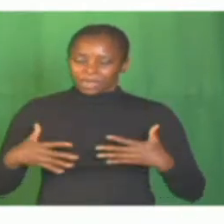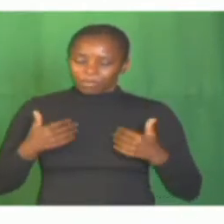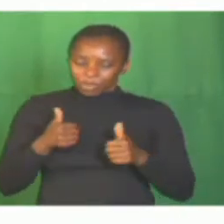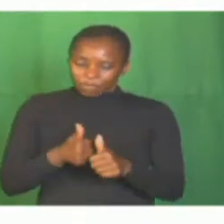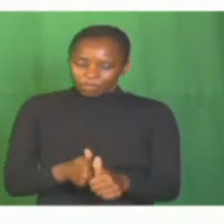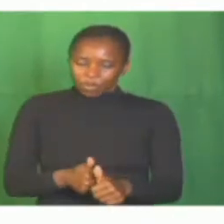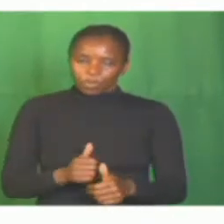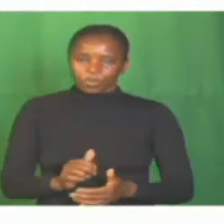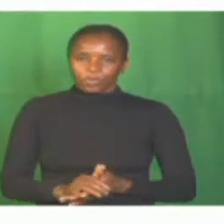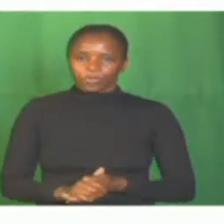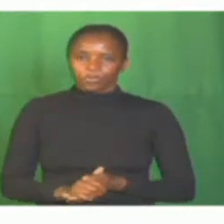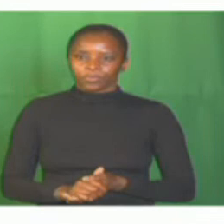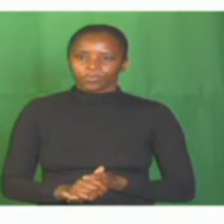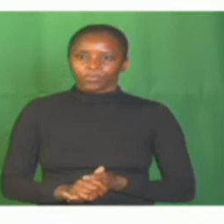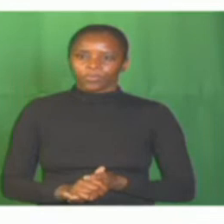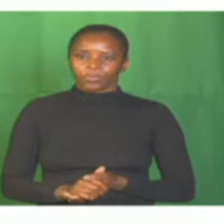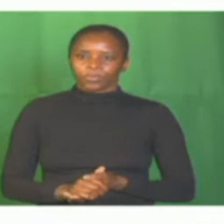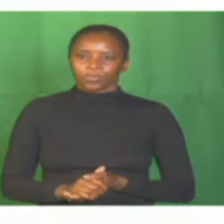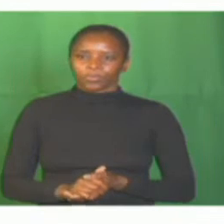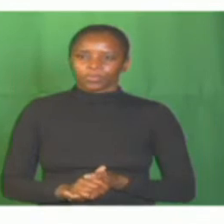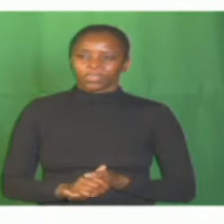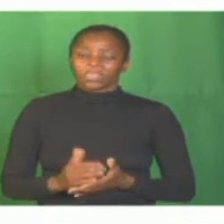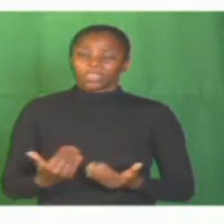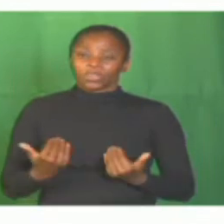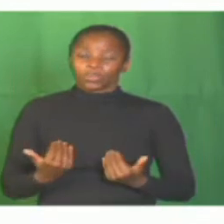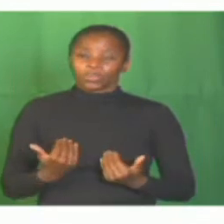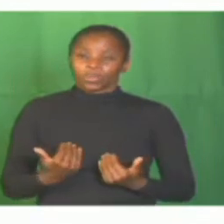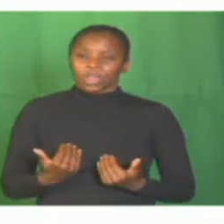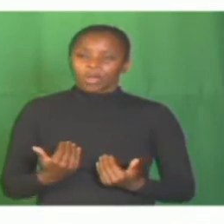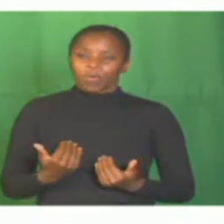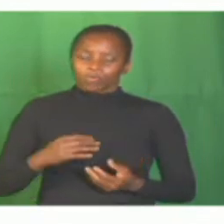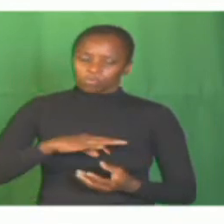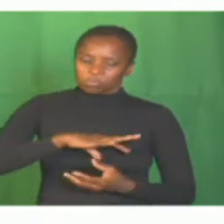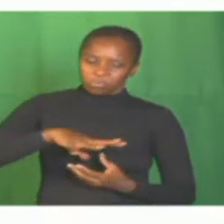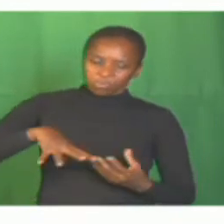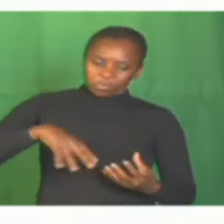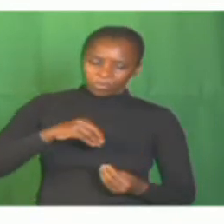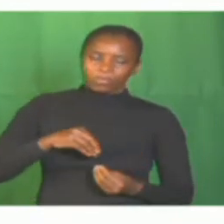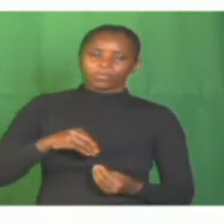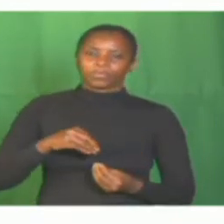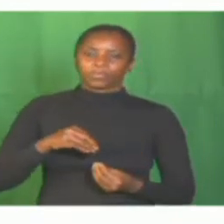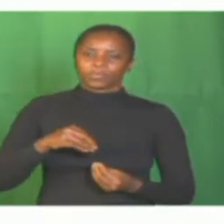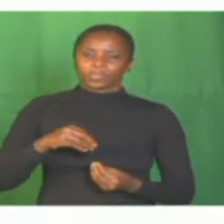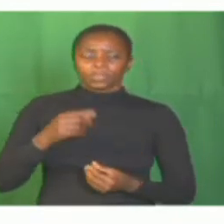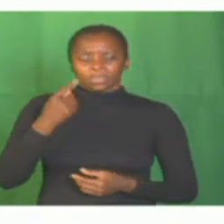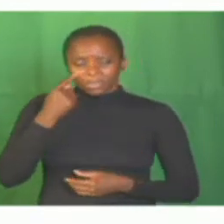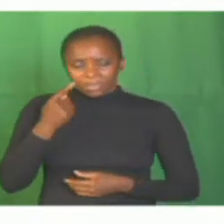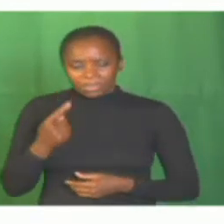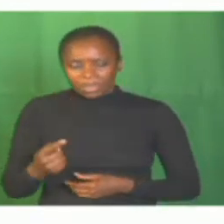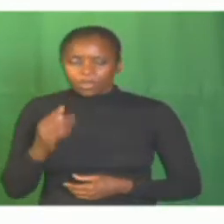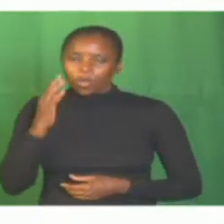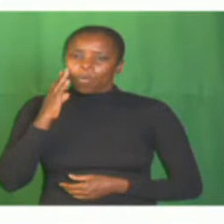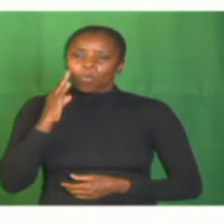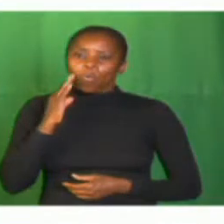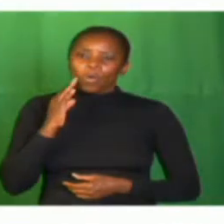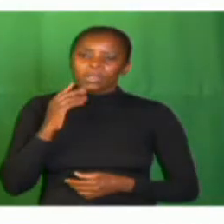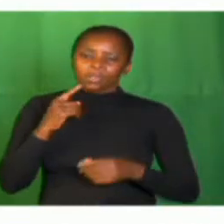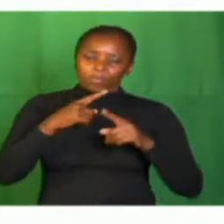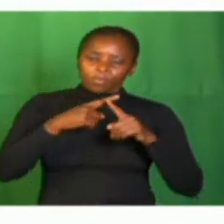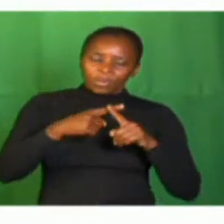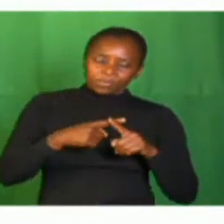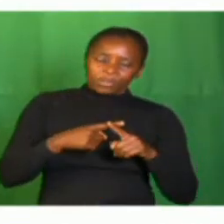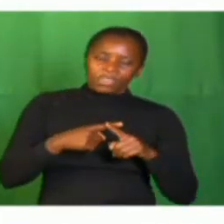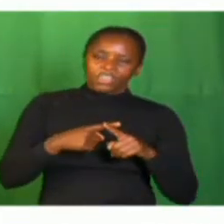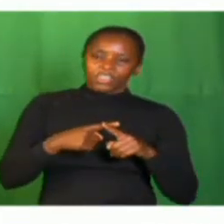following. In conclusion, we should take note that whenever we are multiplication is